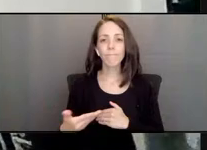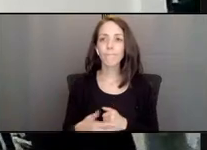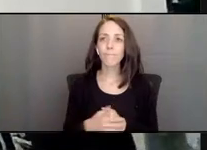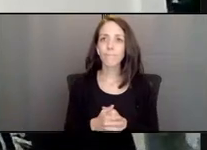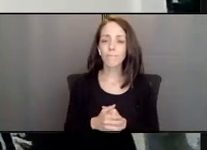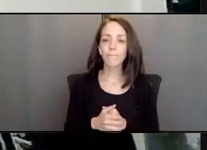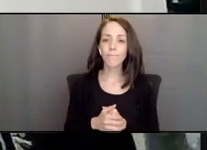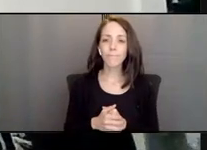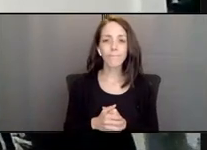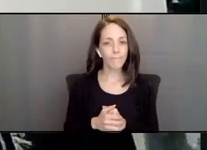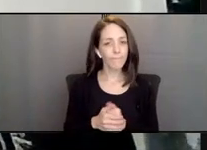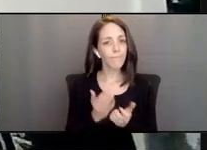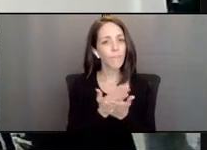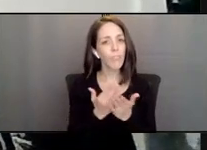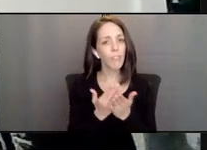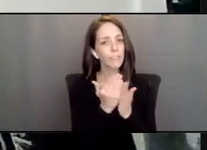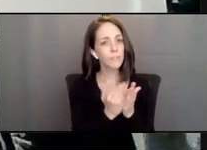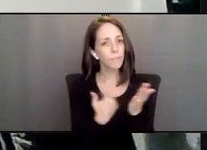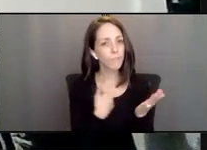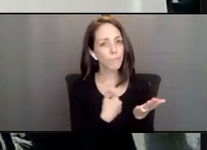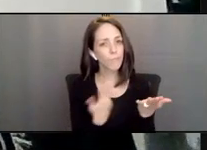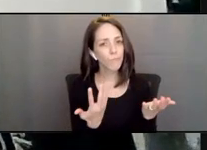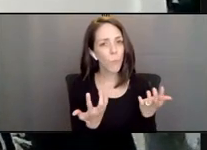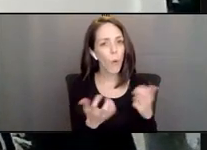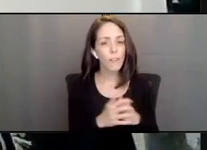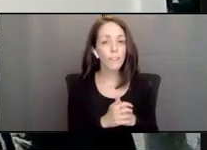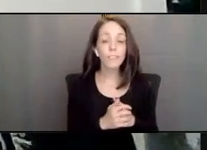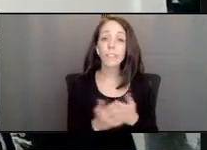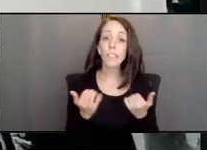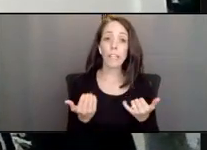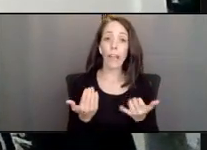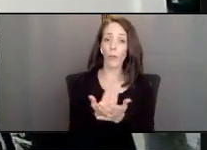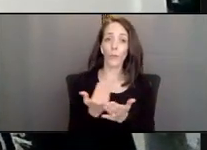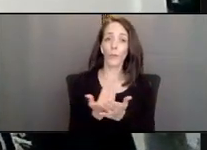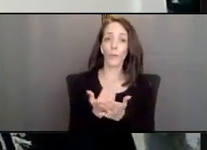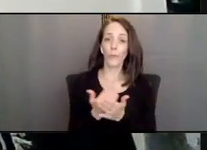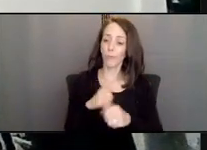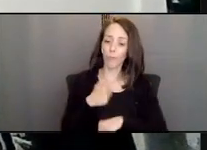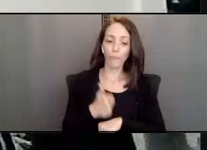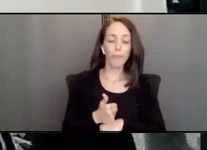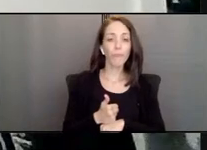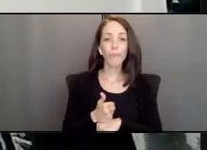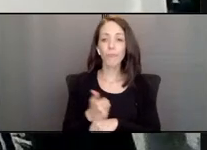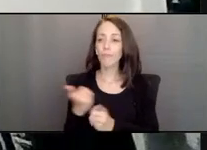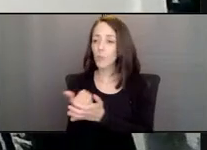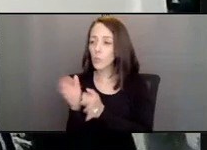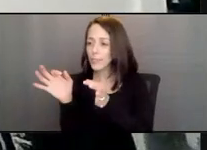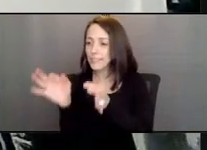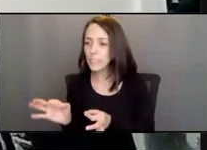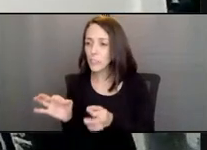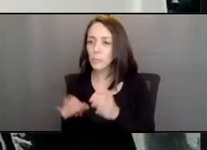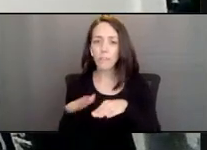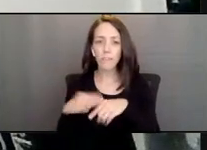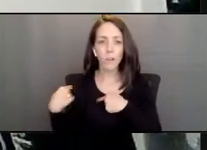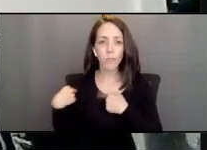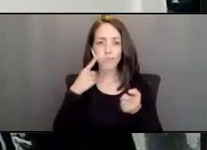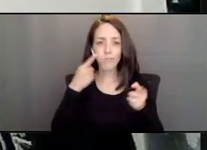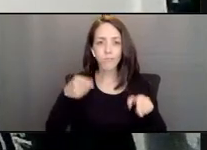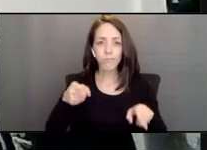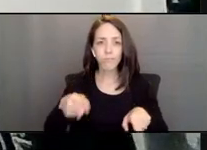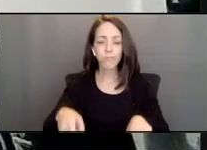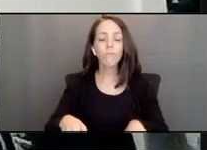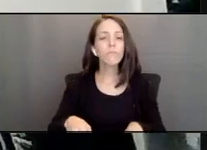things that we wanted to get done. Now we've refreshed it and we've kind of taken some new decisions based on some things that have occurred. How has the